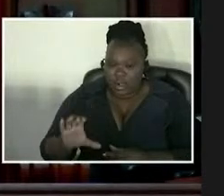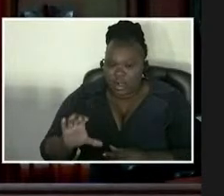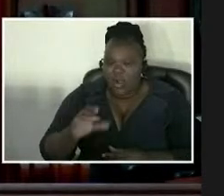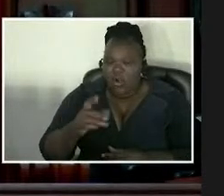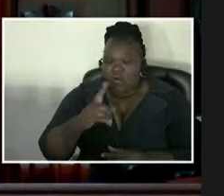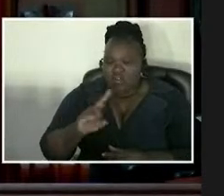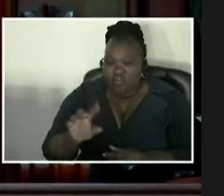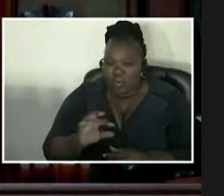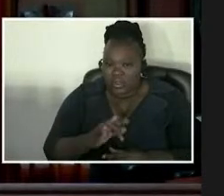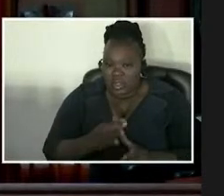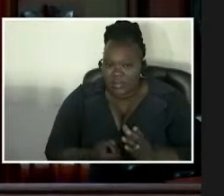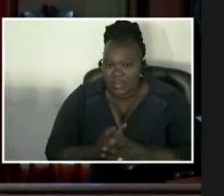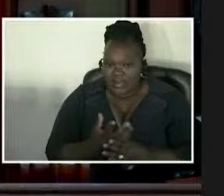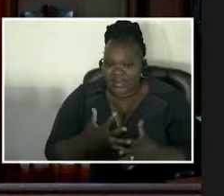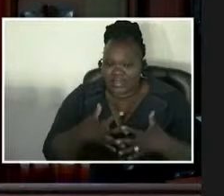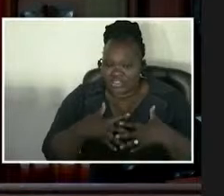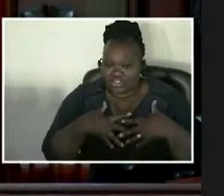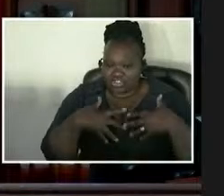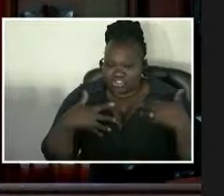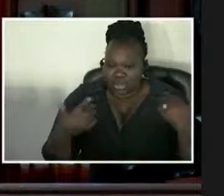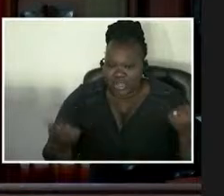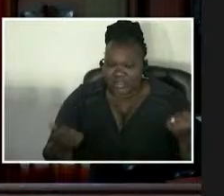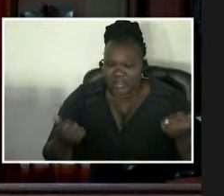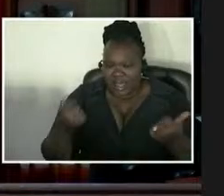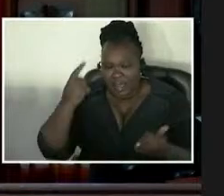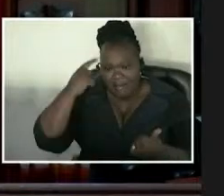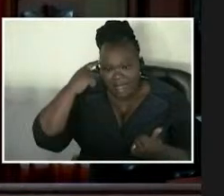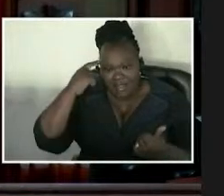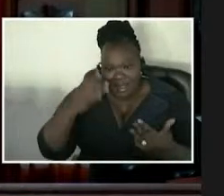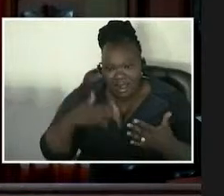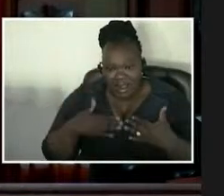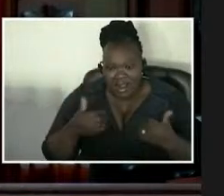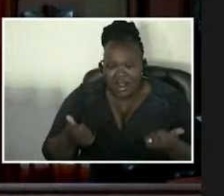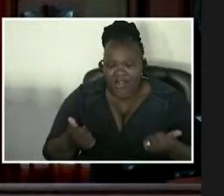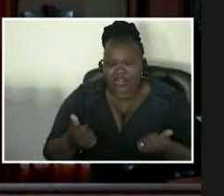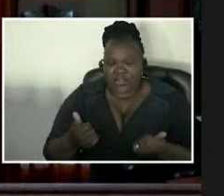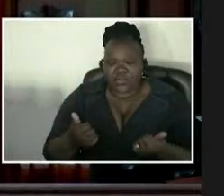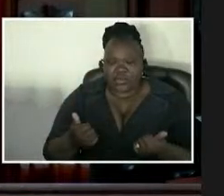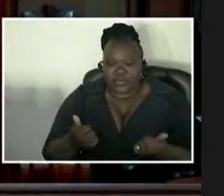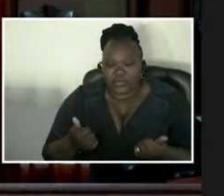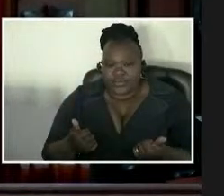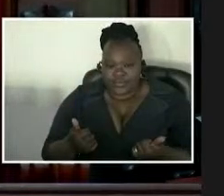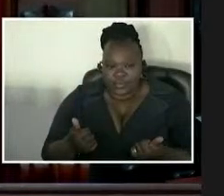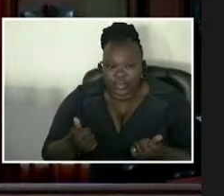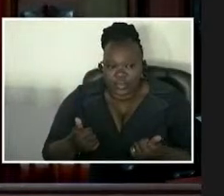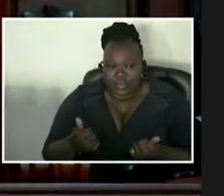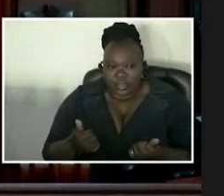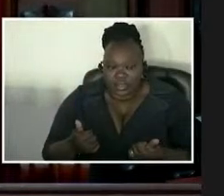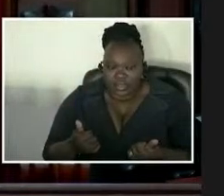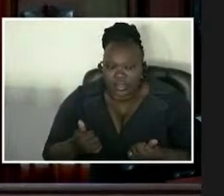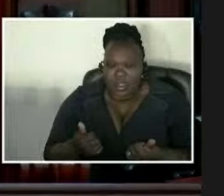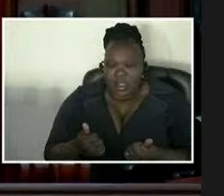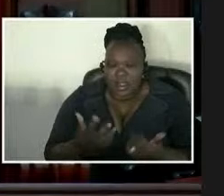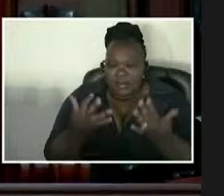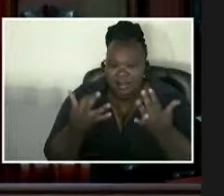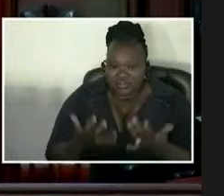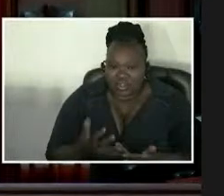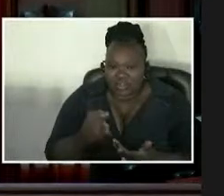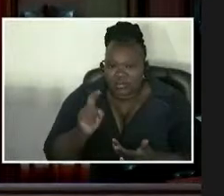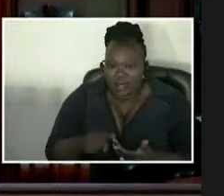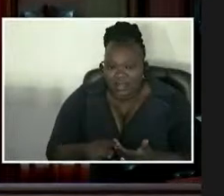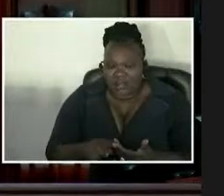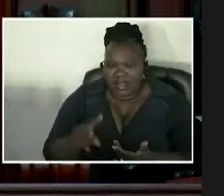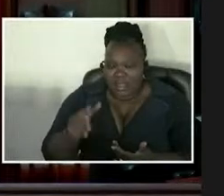stress or mental health conditions which have budgetary implications it is imperative that the budget must expand on ngo